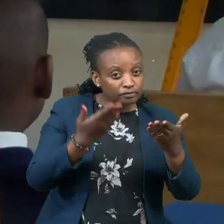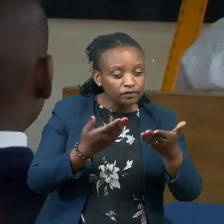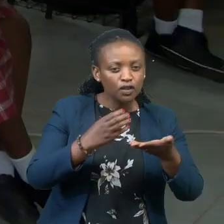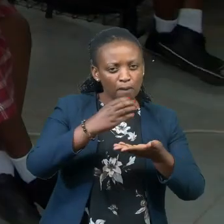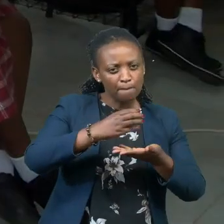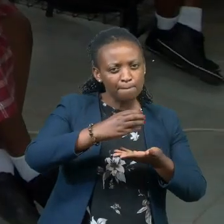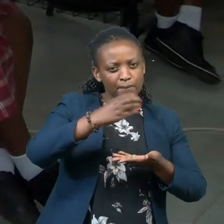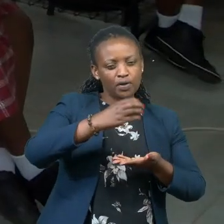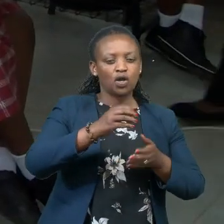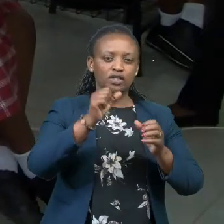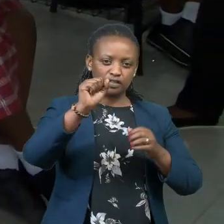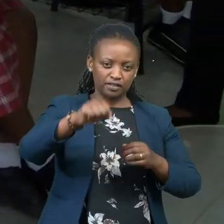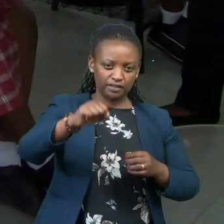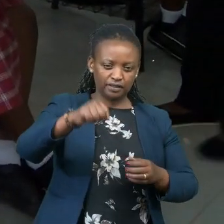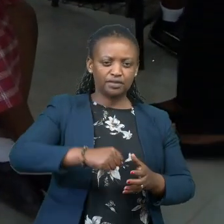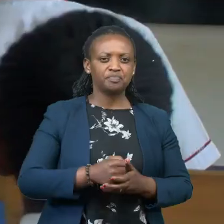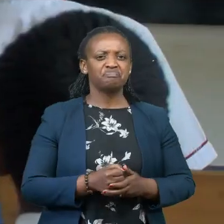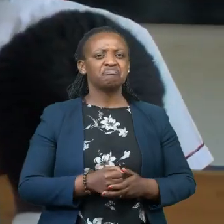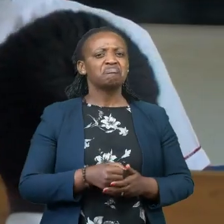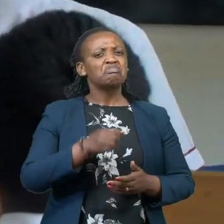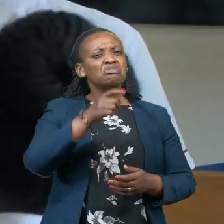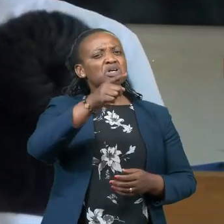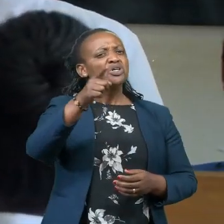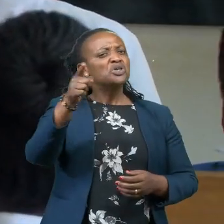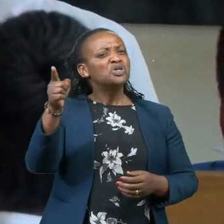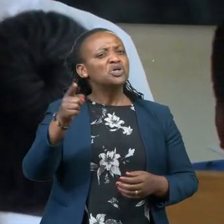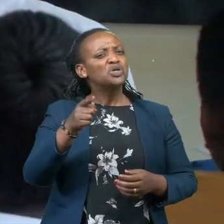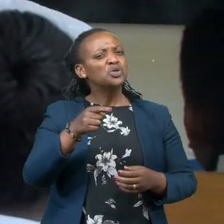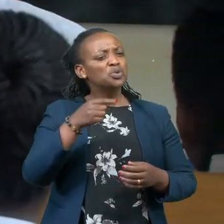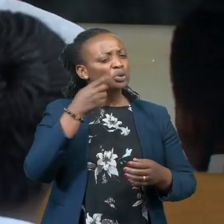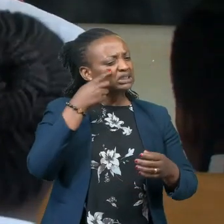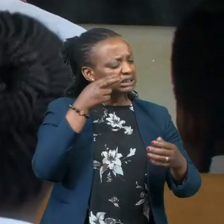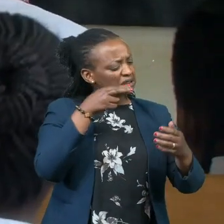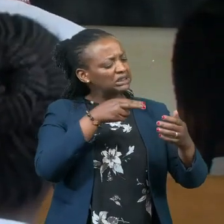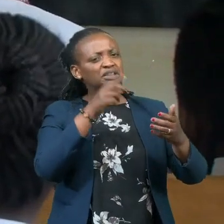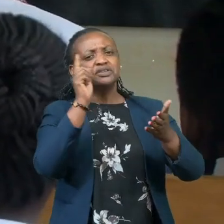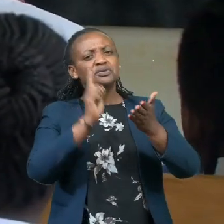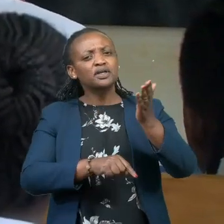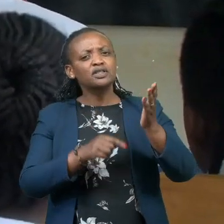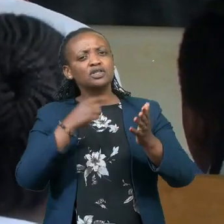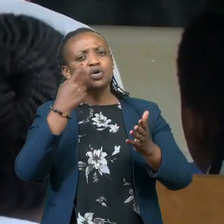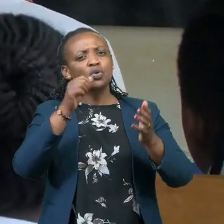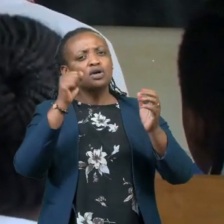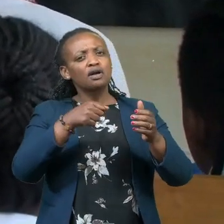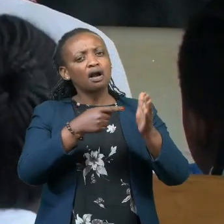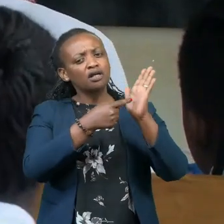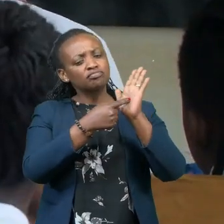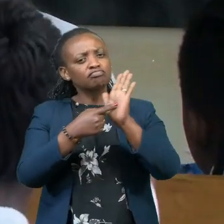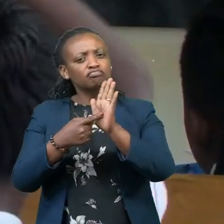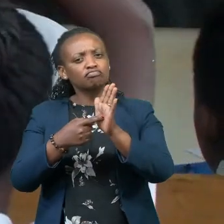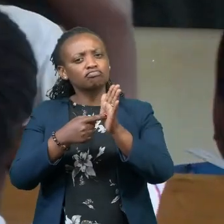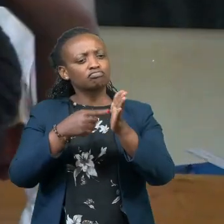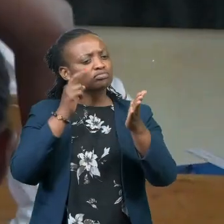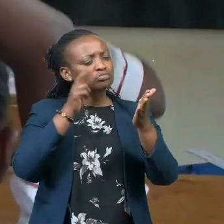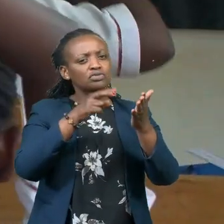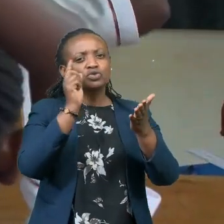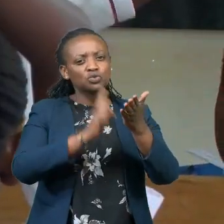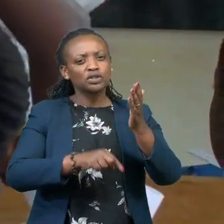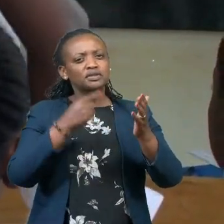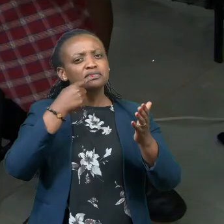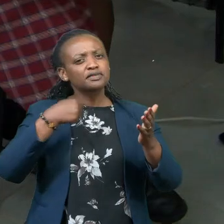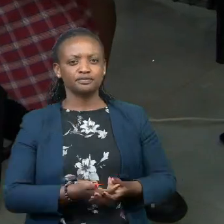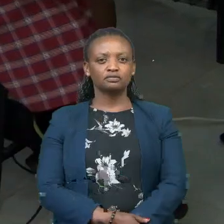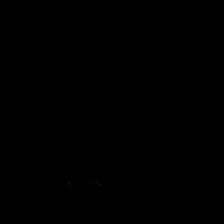called beakers. Yes. What do you identify here? Who can represent to us what you're seeing